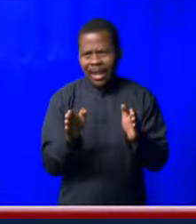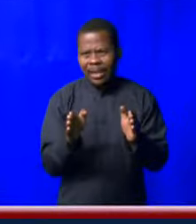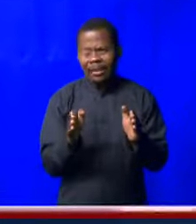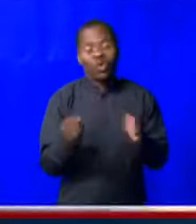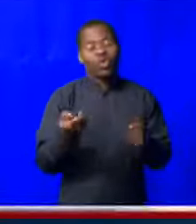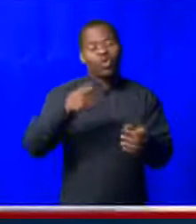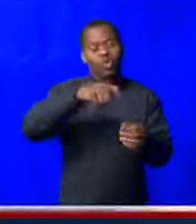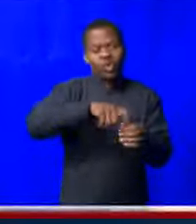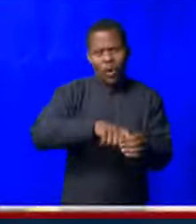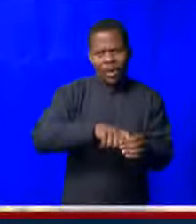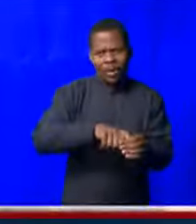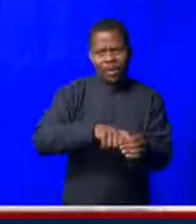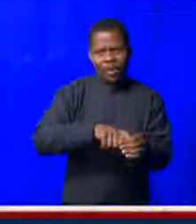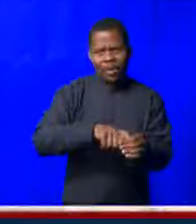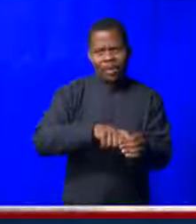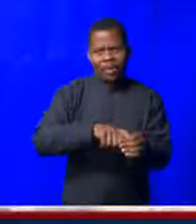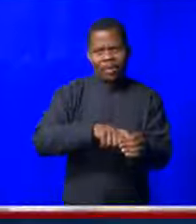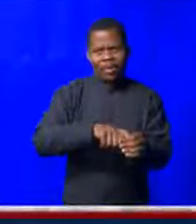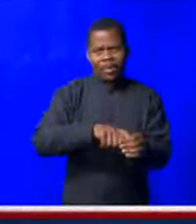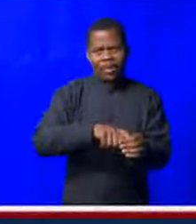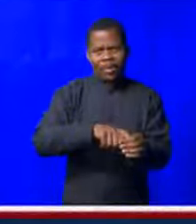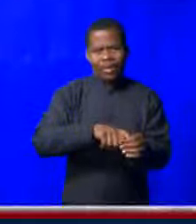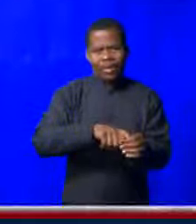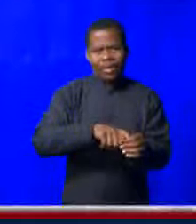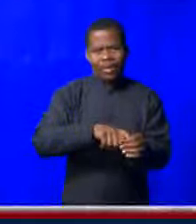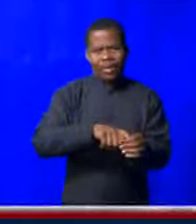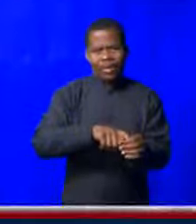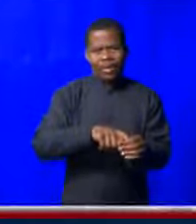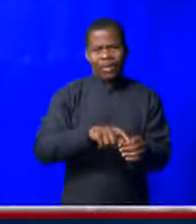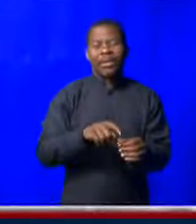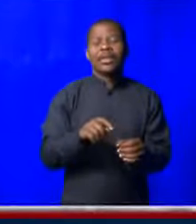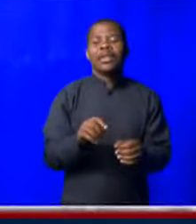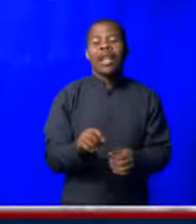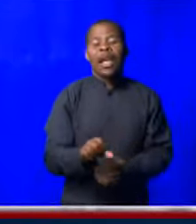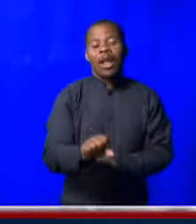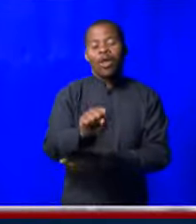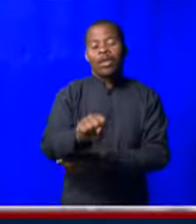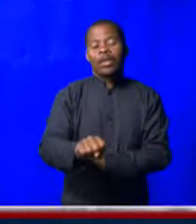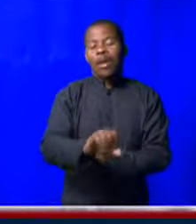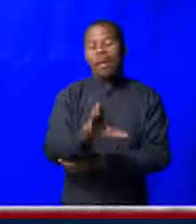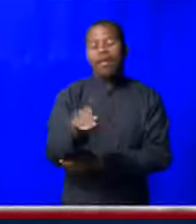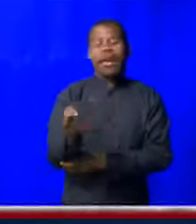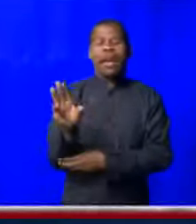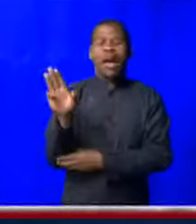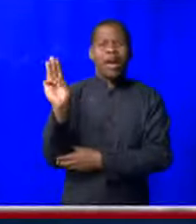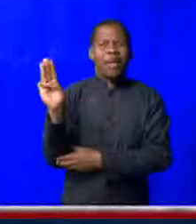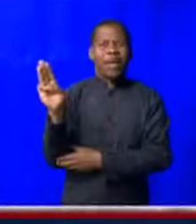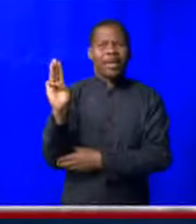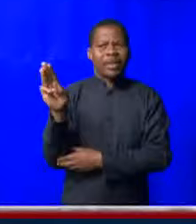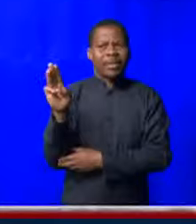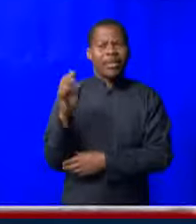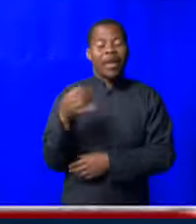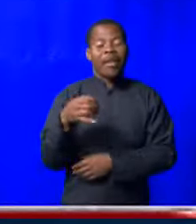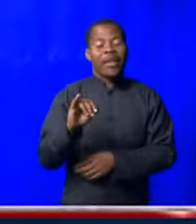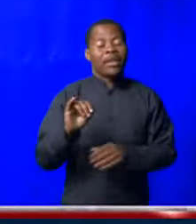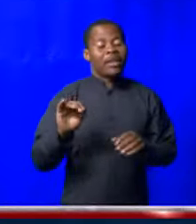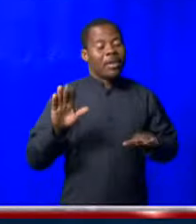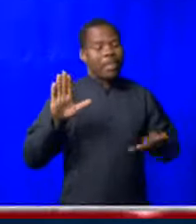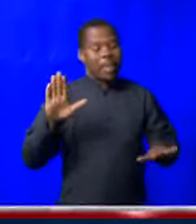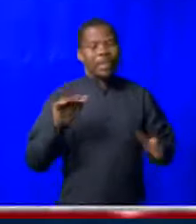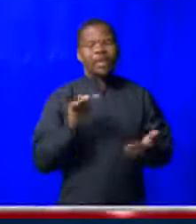kanye nalabakhulu emibusweni. Mengameli Cyril Ramaphosa wacala ukufungiswa kulesi sihlalo